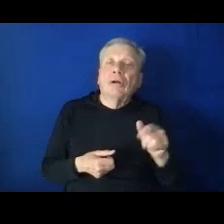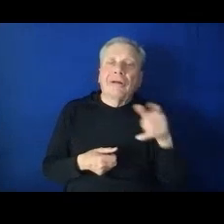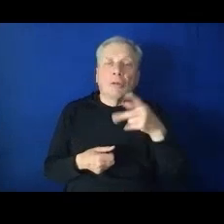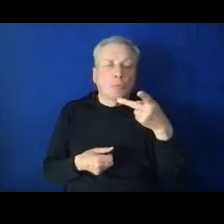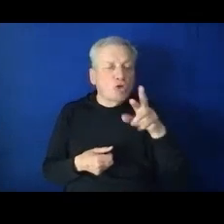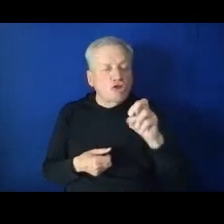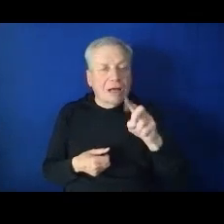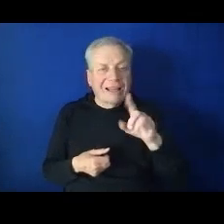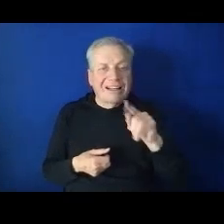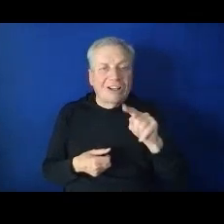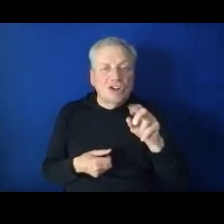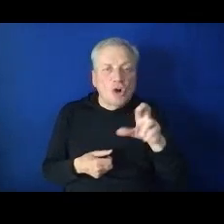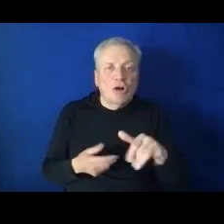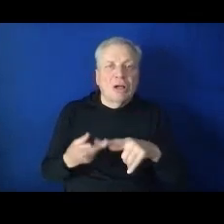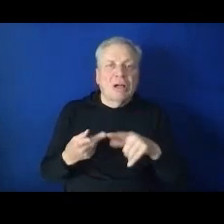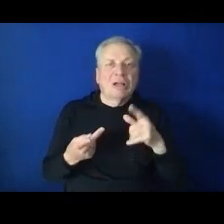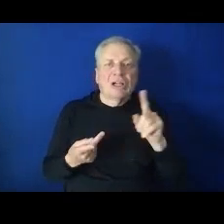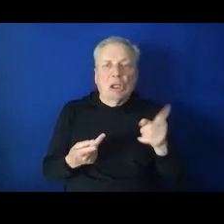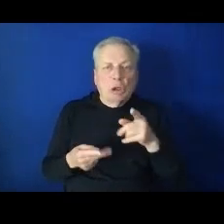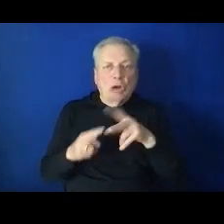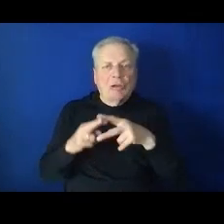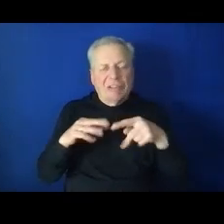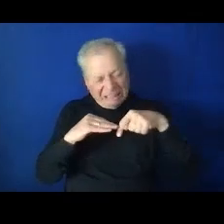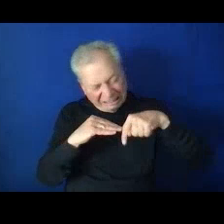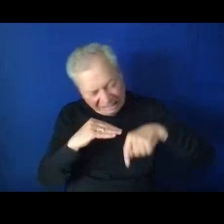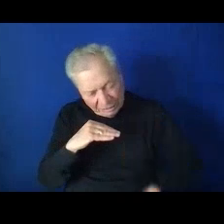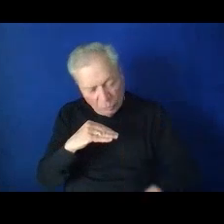they're within the lake only, they're very deep dwelling, so